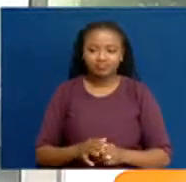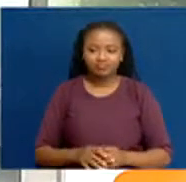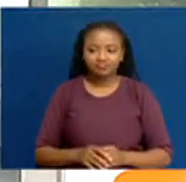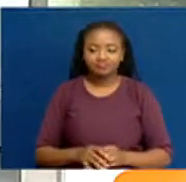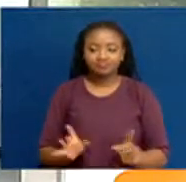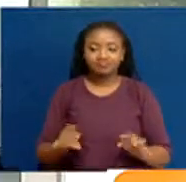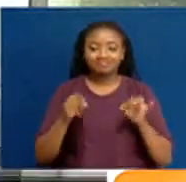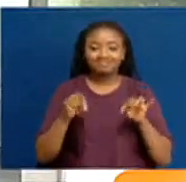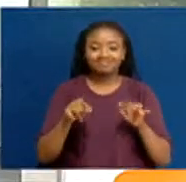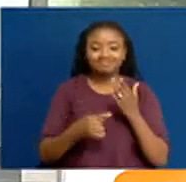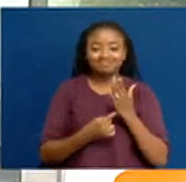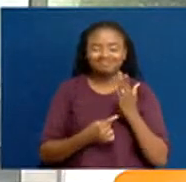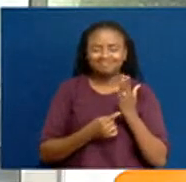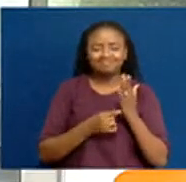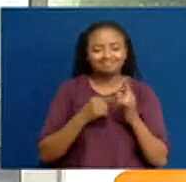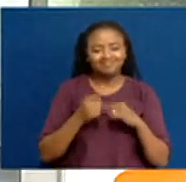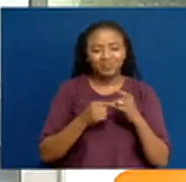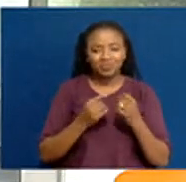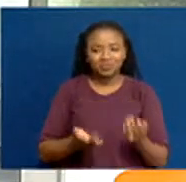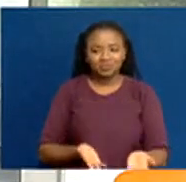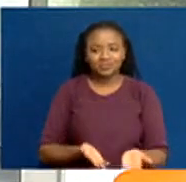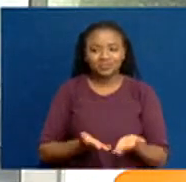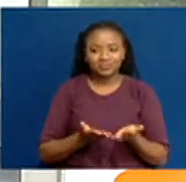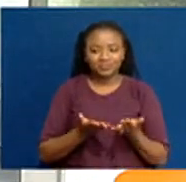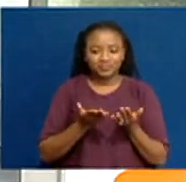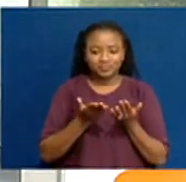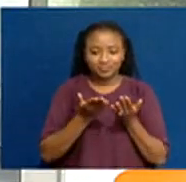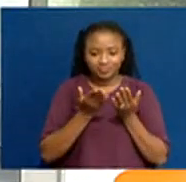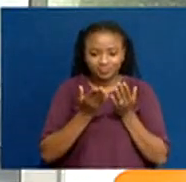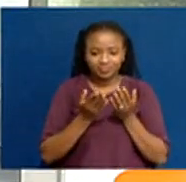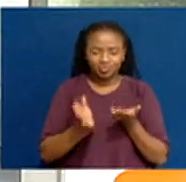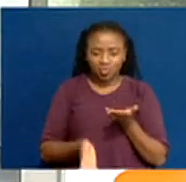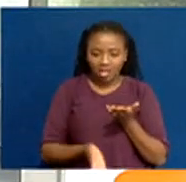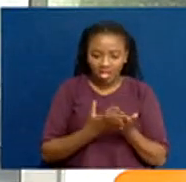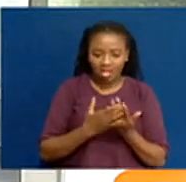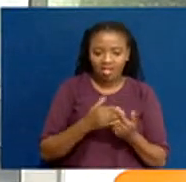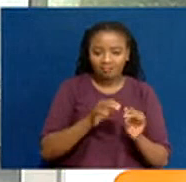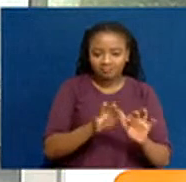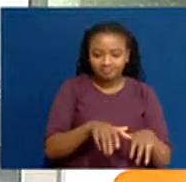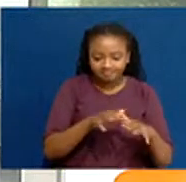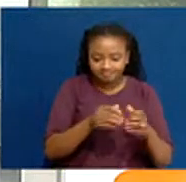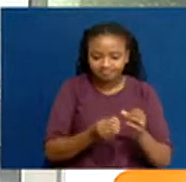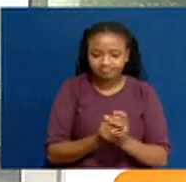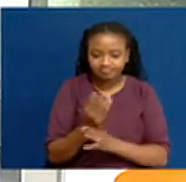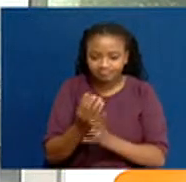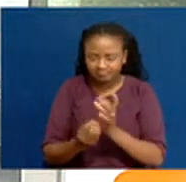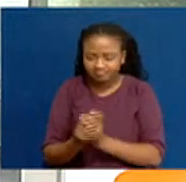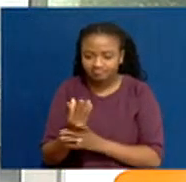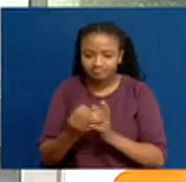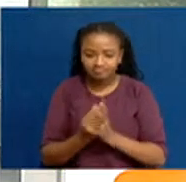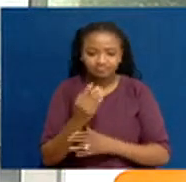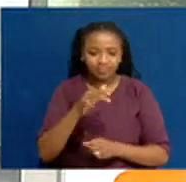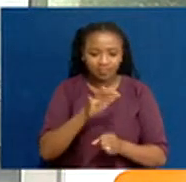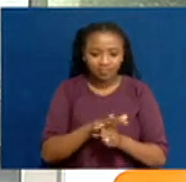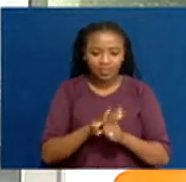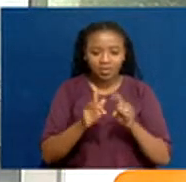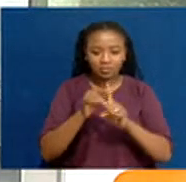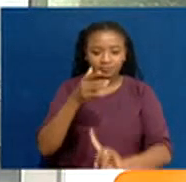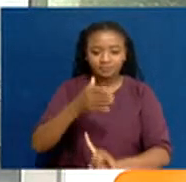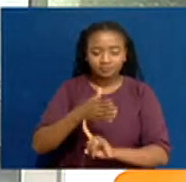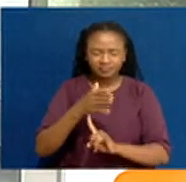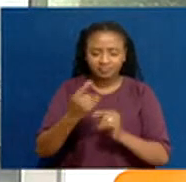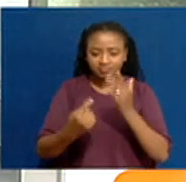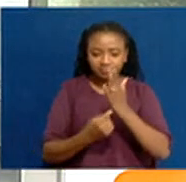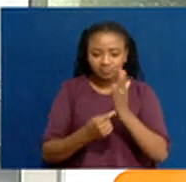So today, technology is increasingly being employed to maximize production and reduce losses in farming. Digital technologies that help